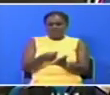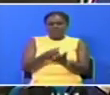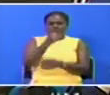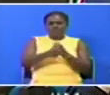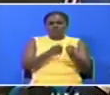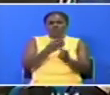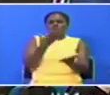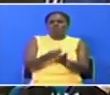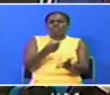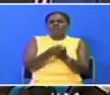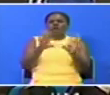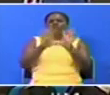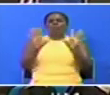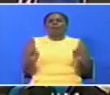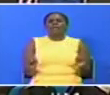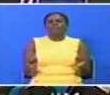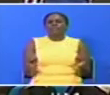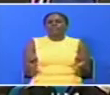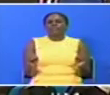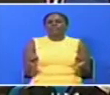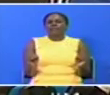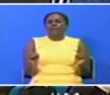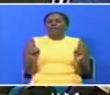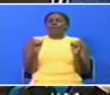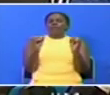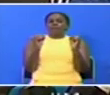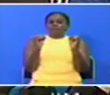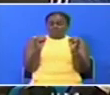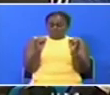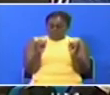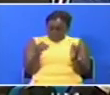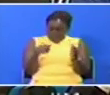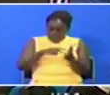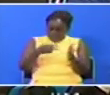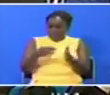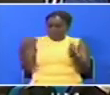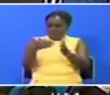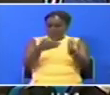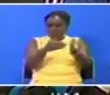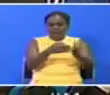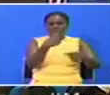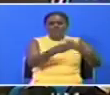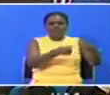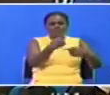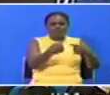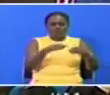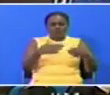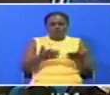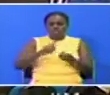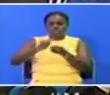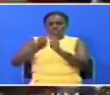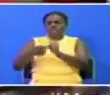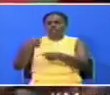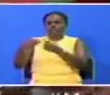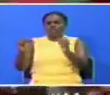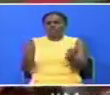without their budgets in place, hence stagnating development and ultimately leading to chaotic transition process.